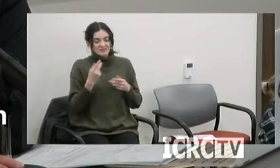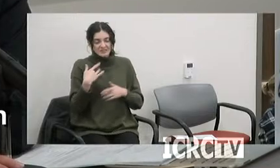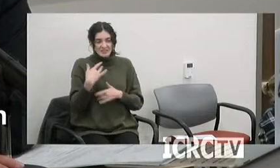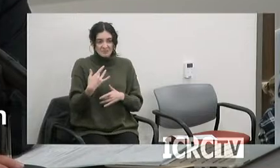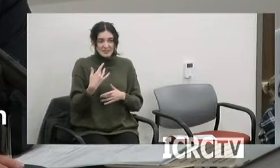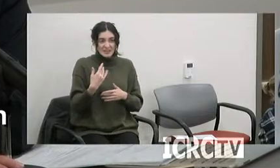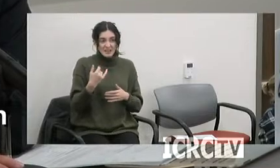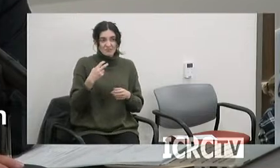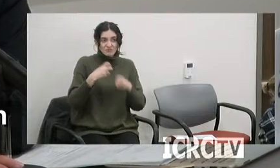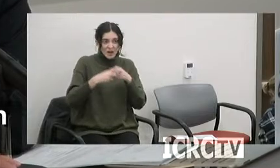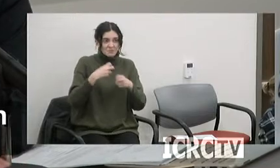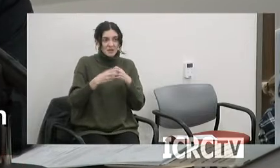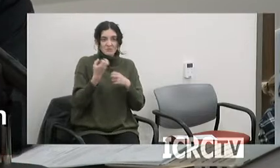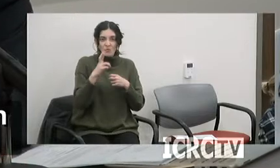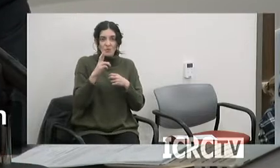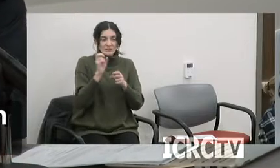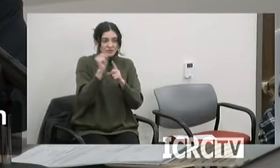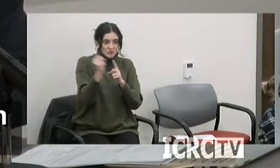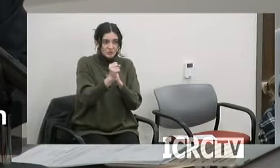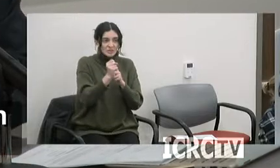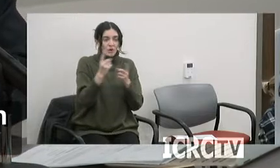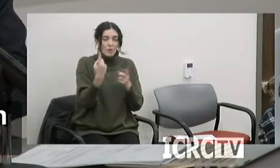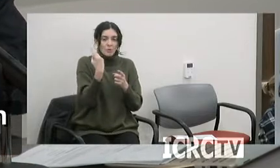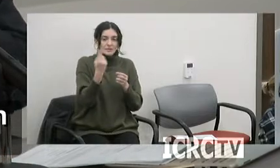what to think, but what do I think about this?